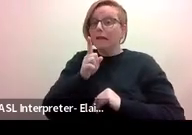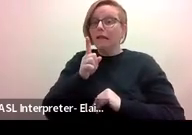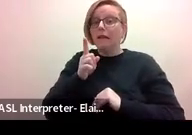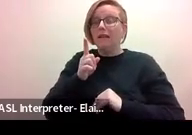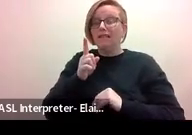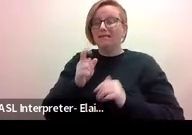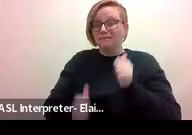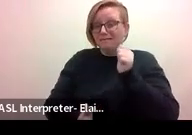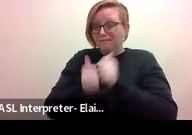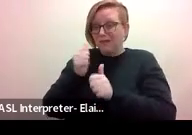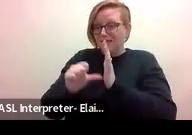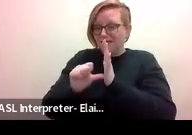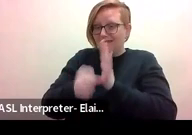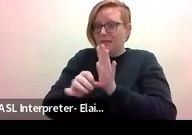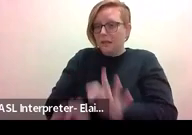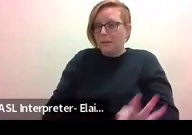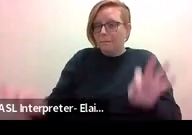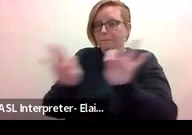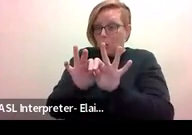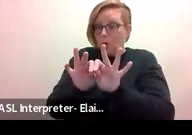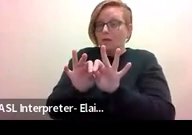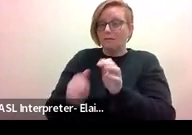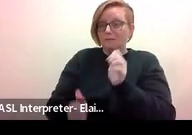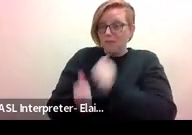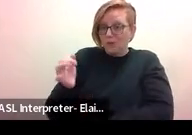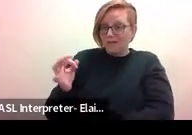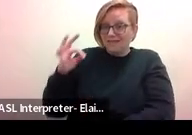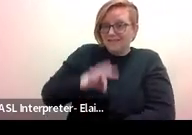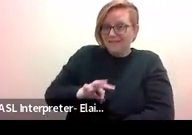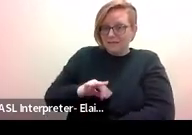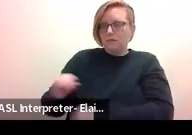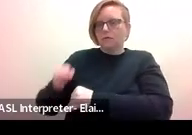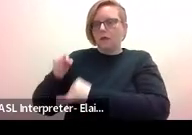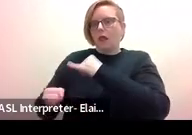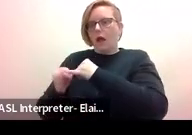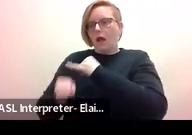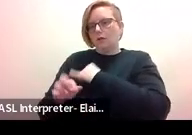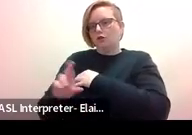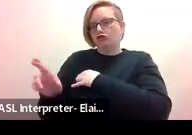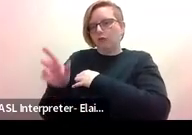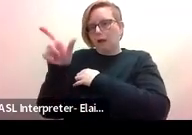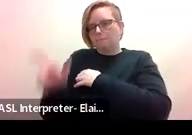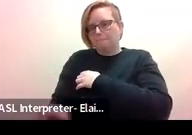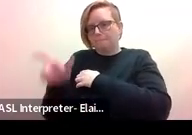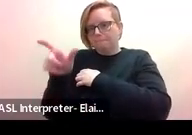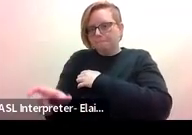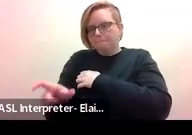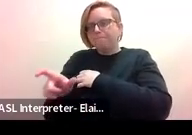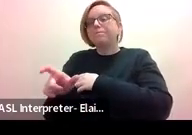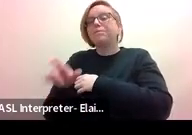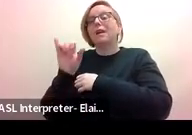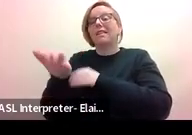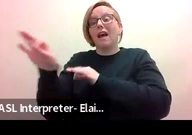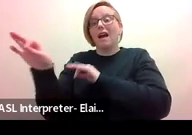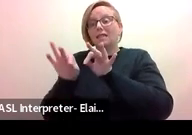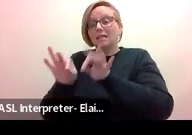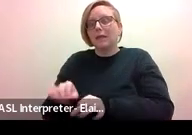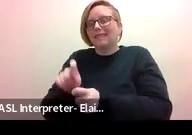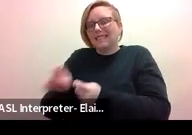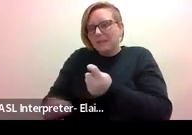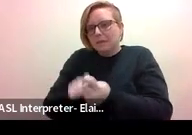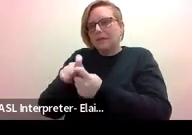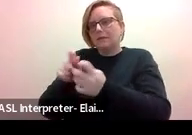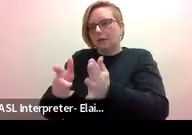those of you in the field that would be the most helpful, my hope, would be that last column, because that outlines the very specific